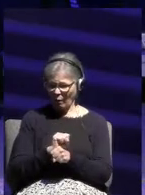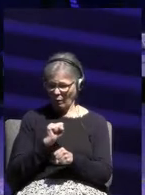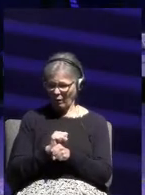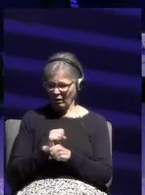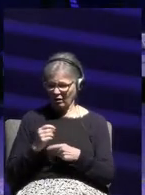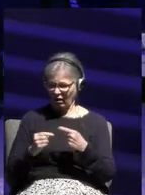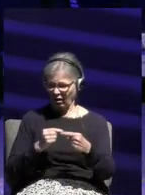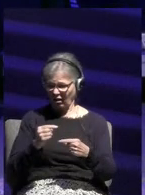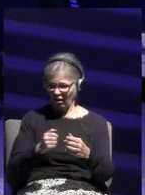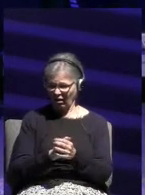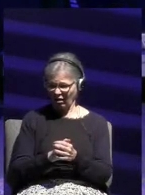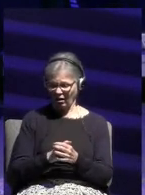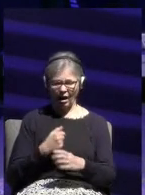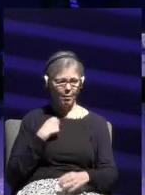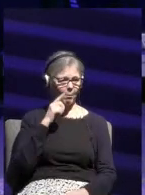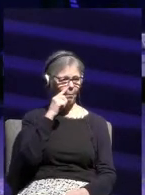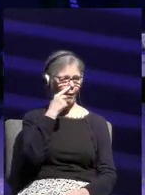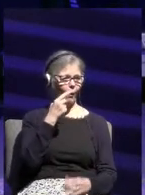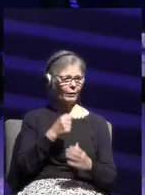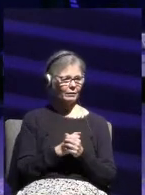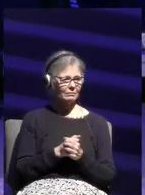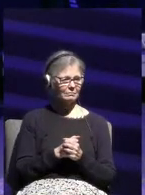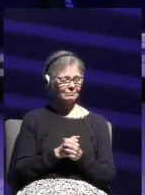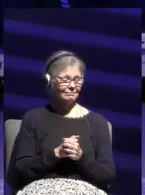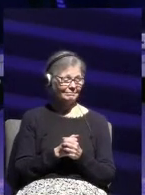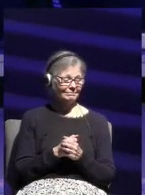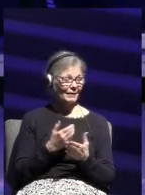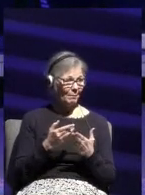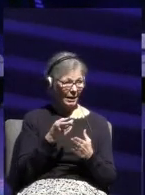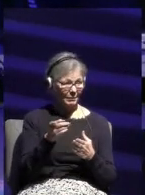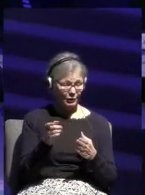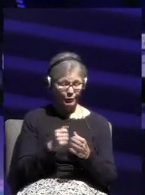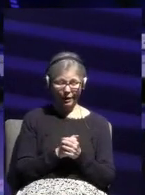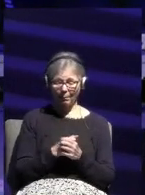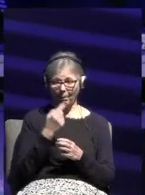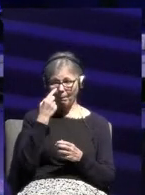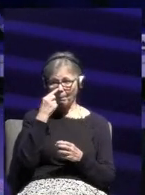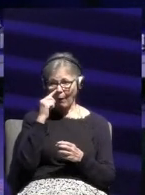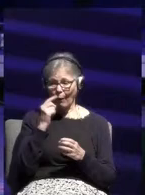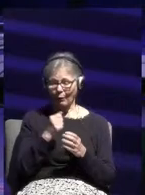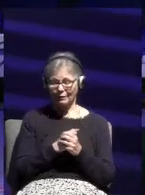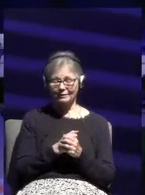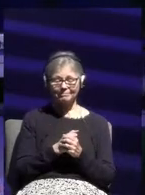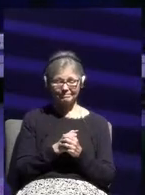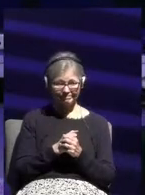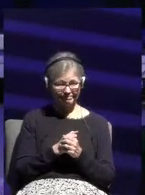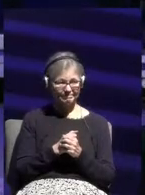life? You may just be experiencing the boredom